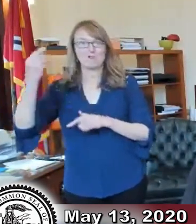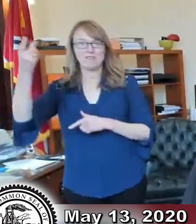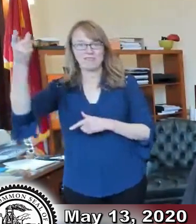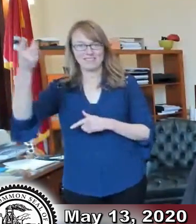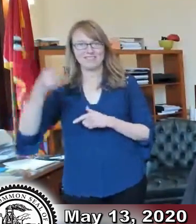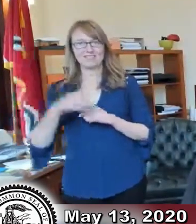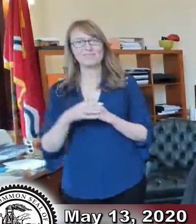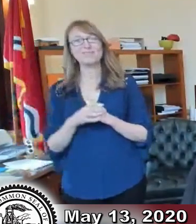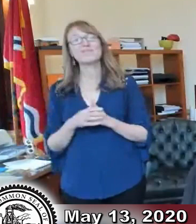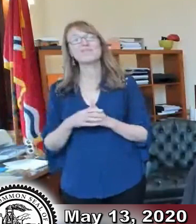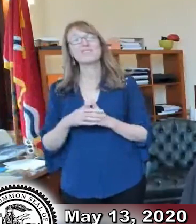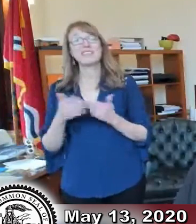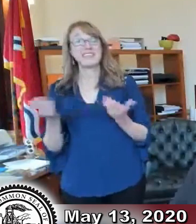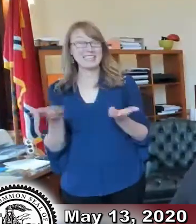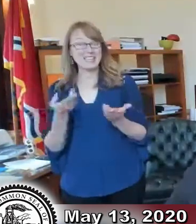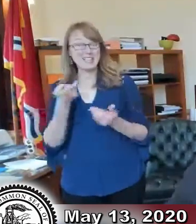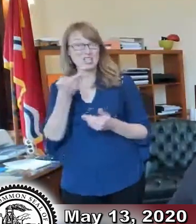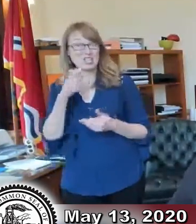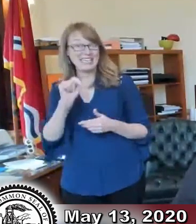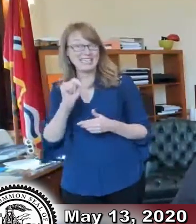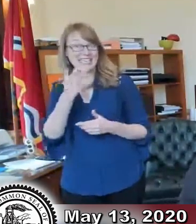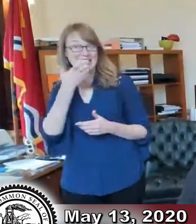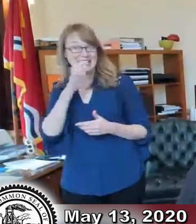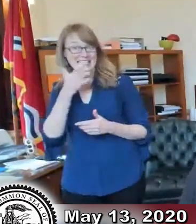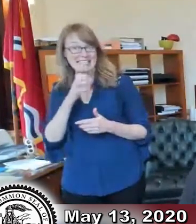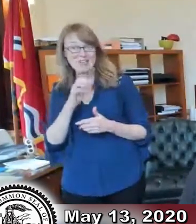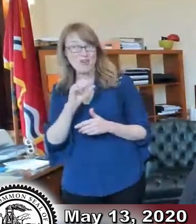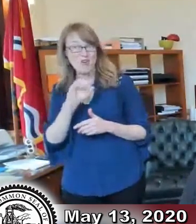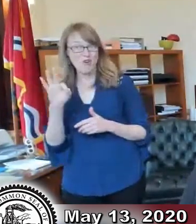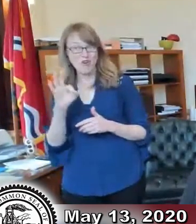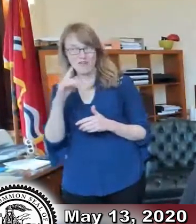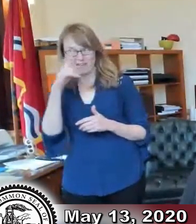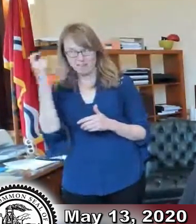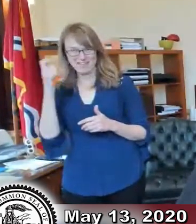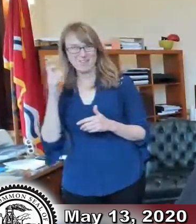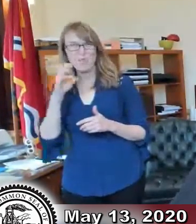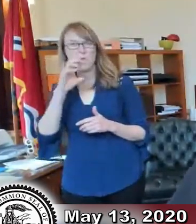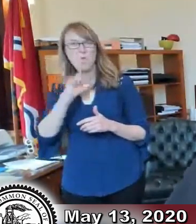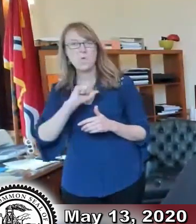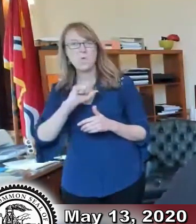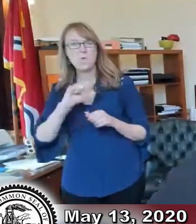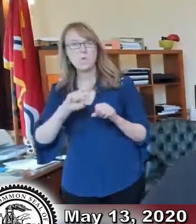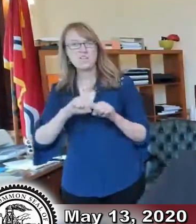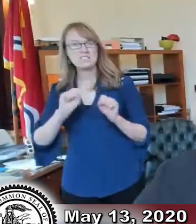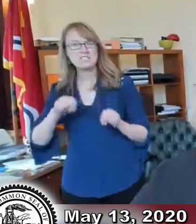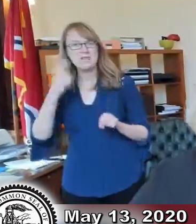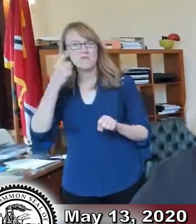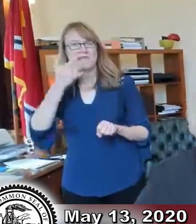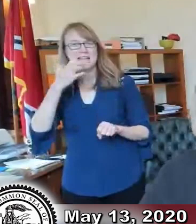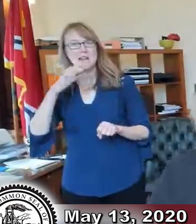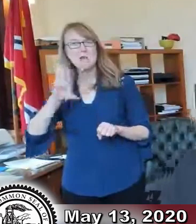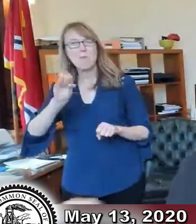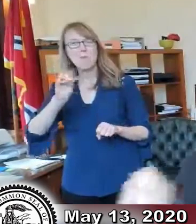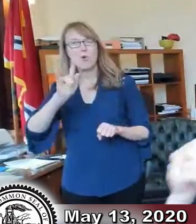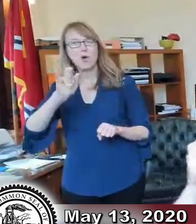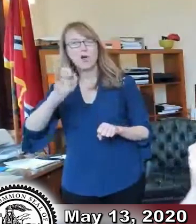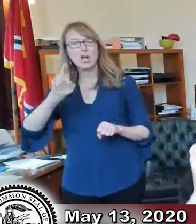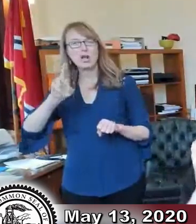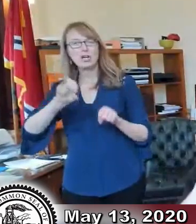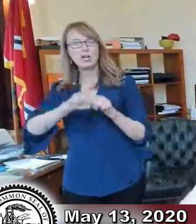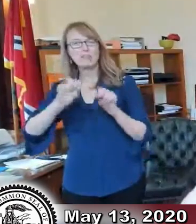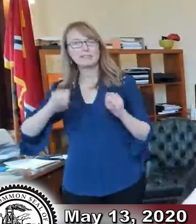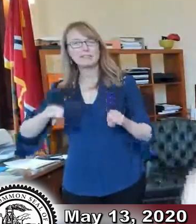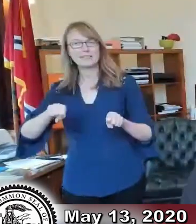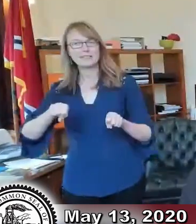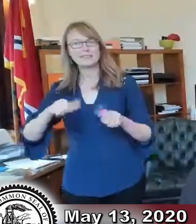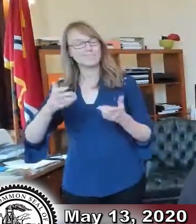we have that old boiler system, so we're all kind of in our coats a little bit today. Let me begin by talking again a little bit